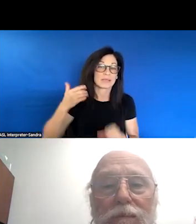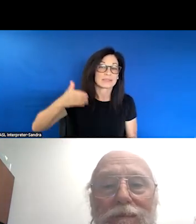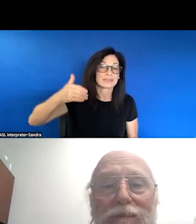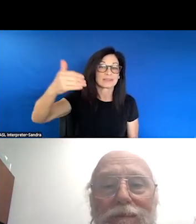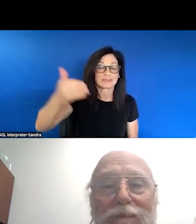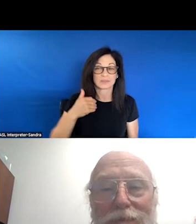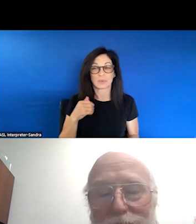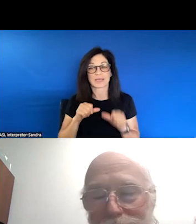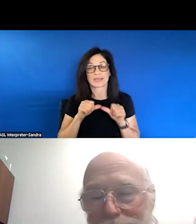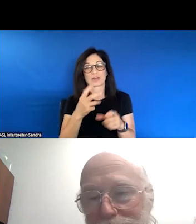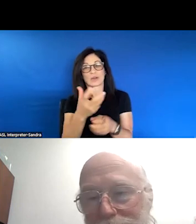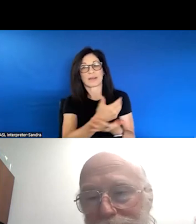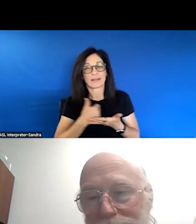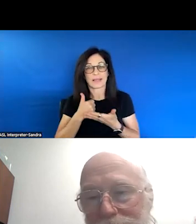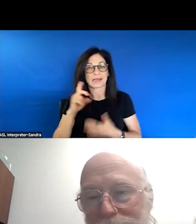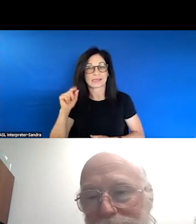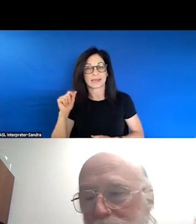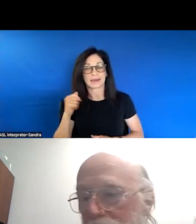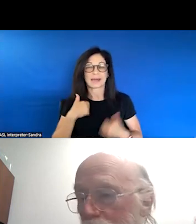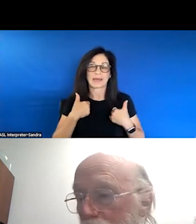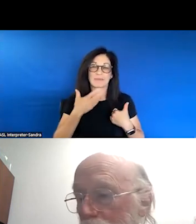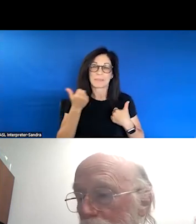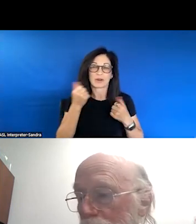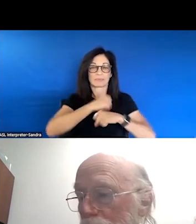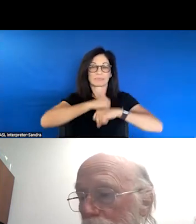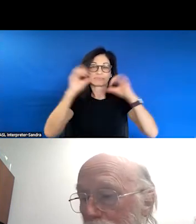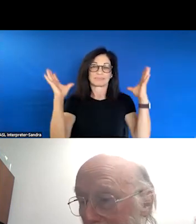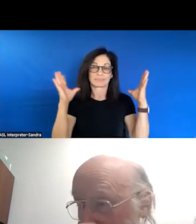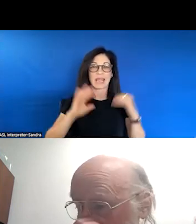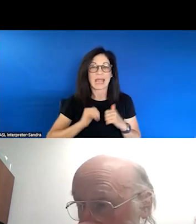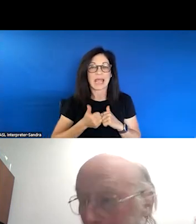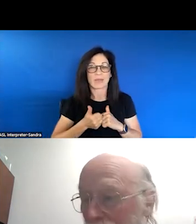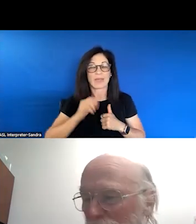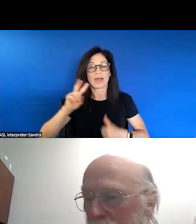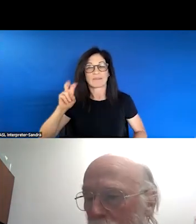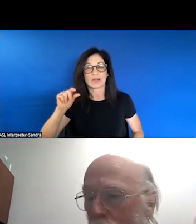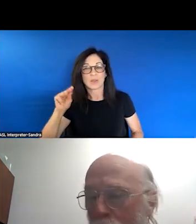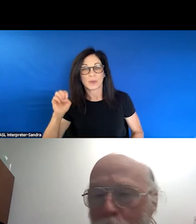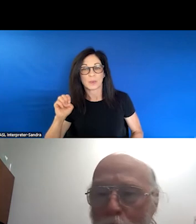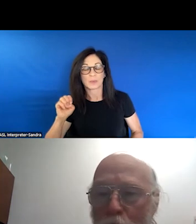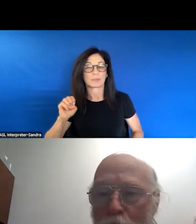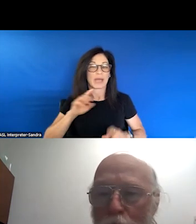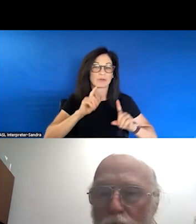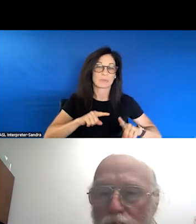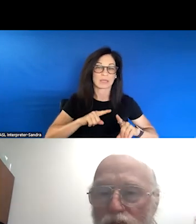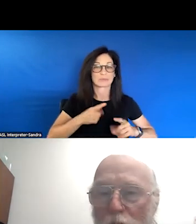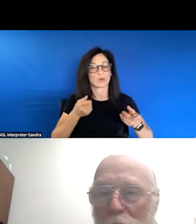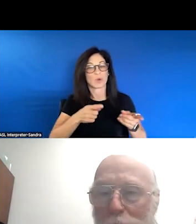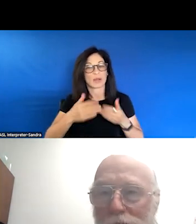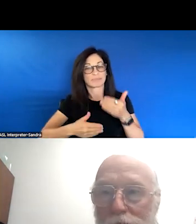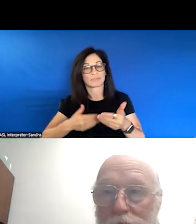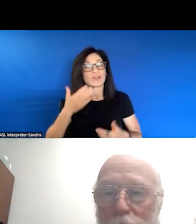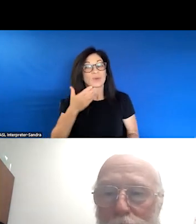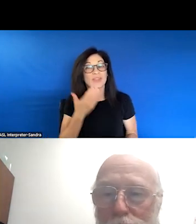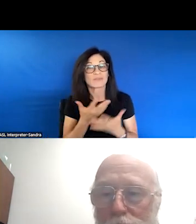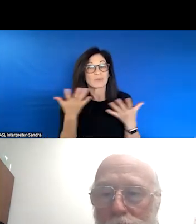get that data and have a bigger or a better picture of how that volume and response has been going. So thank you so much for sharing.